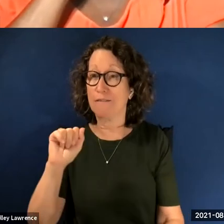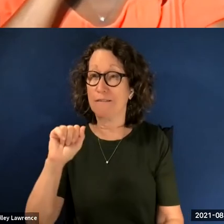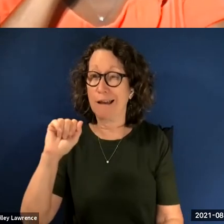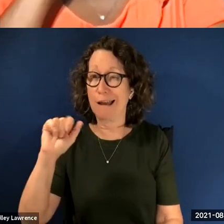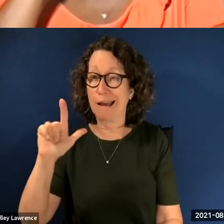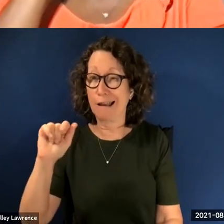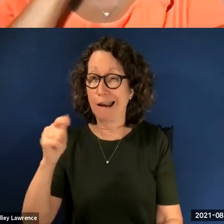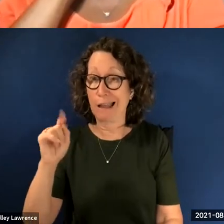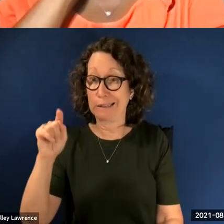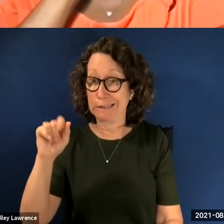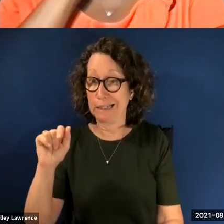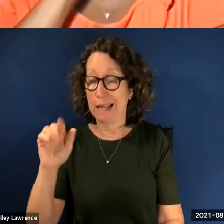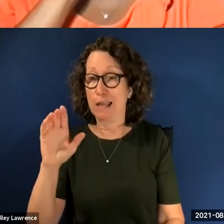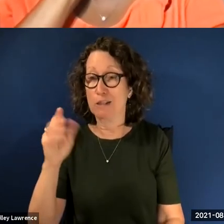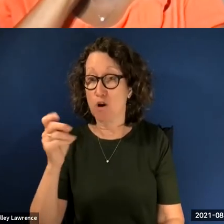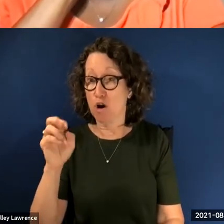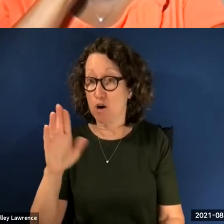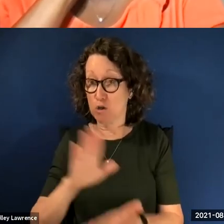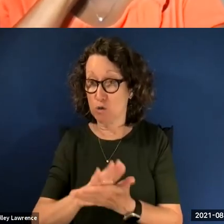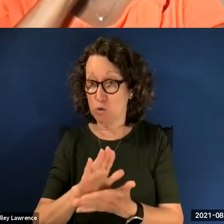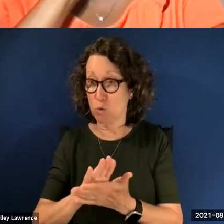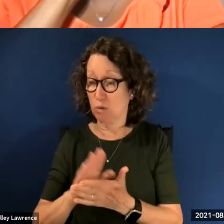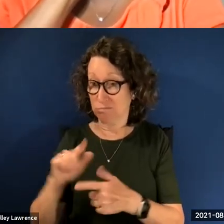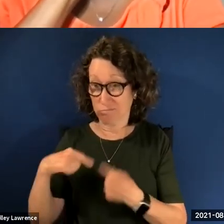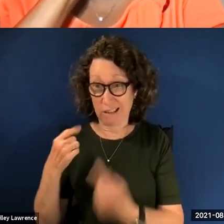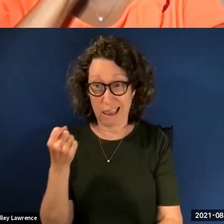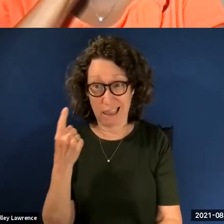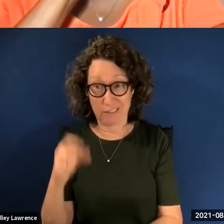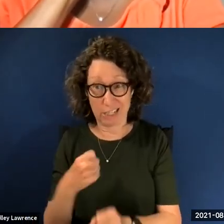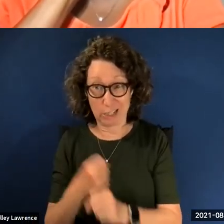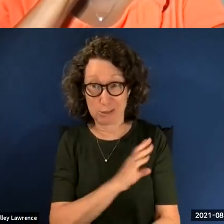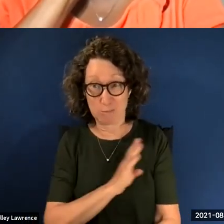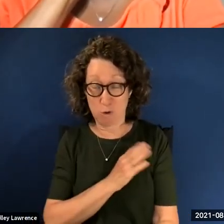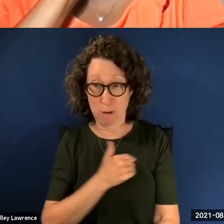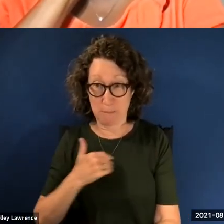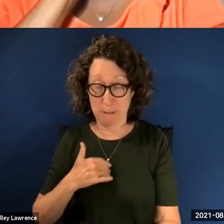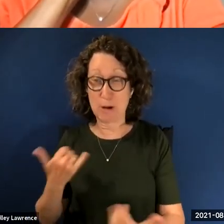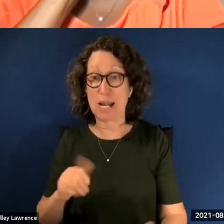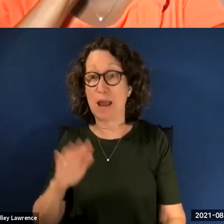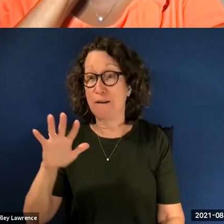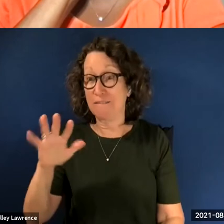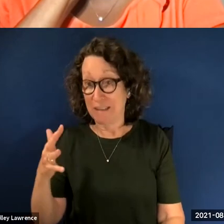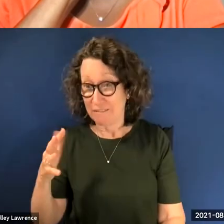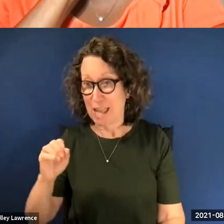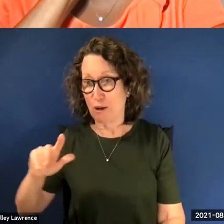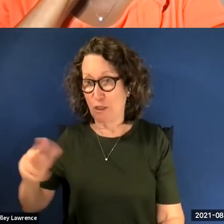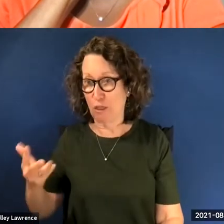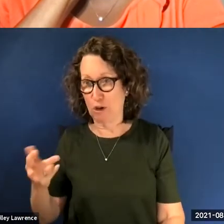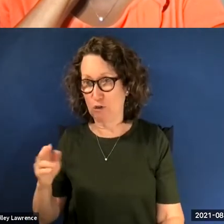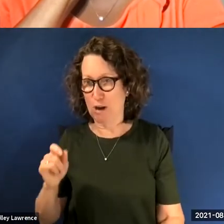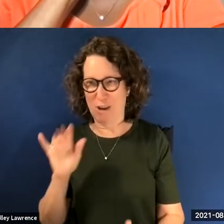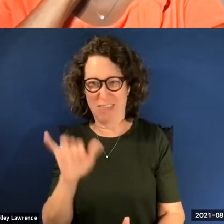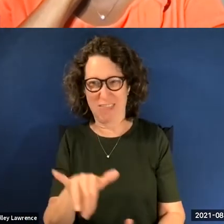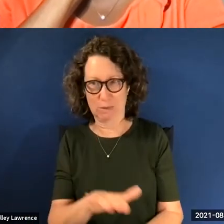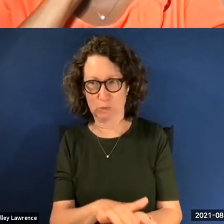School. I've been on the board for 11 years now, and I have a fifth grader and third grader at Adelante.